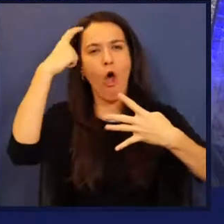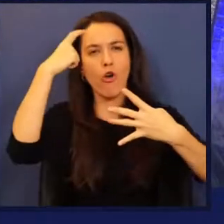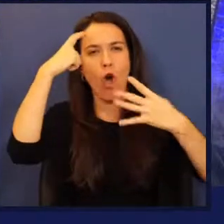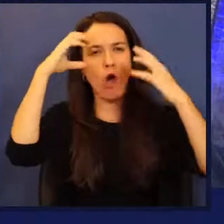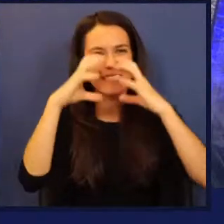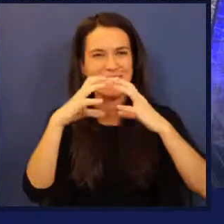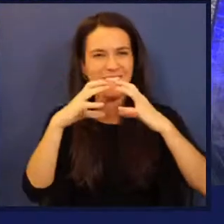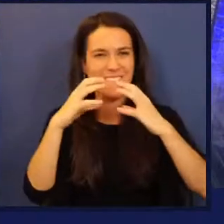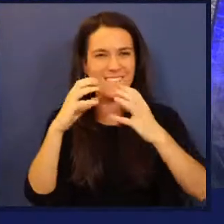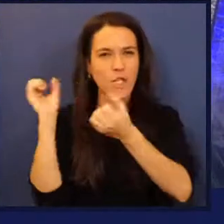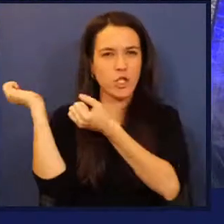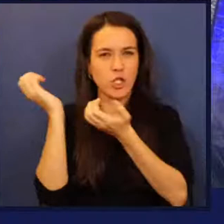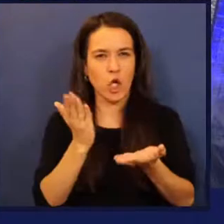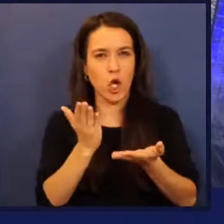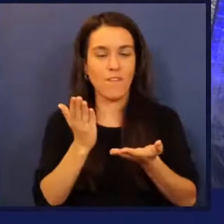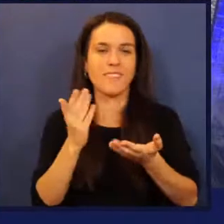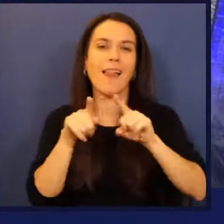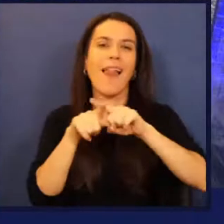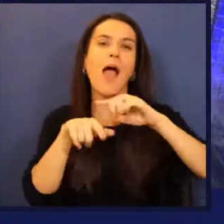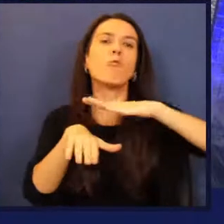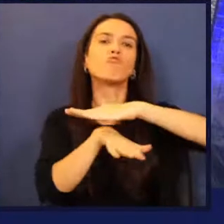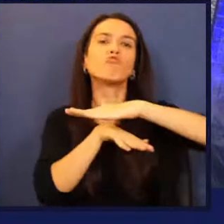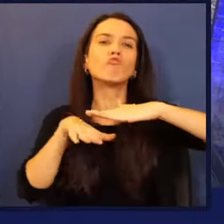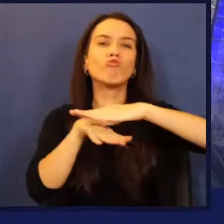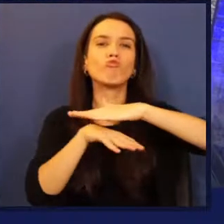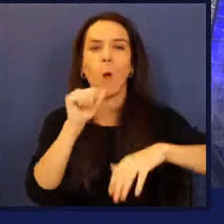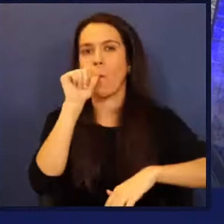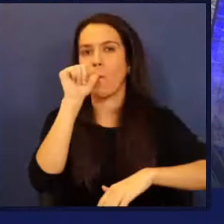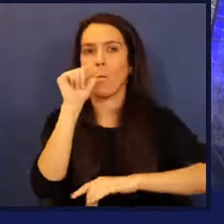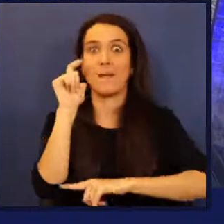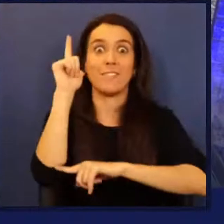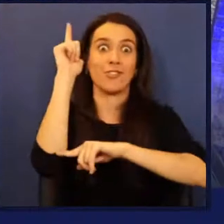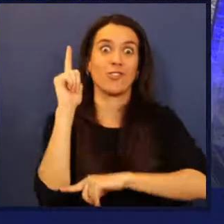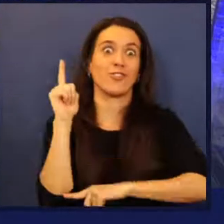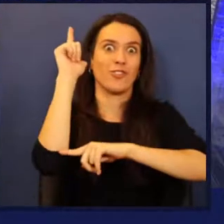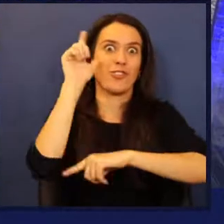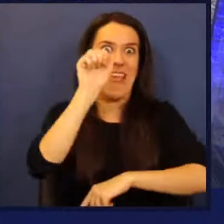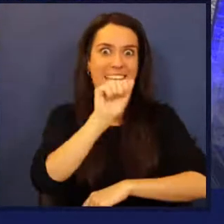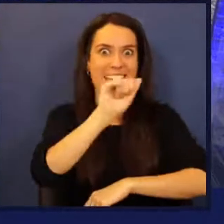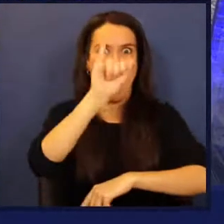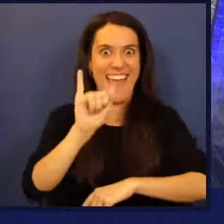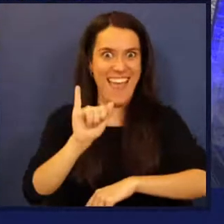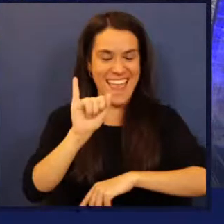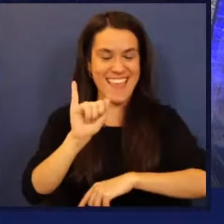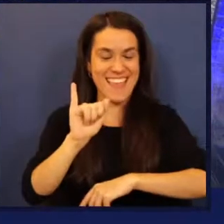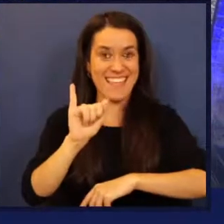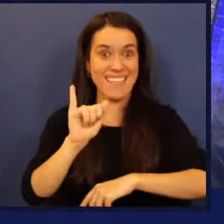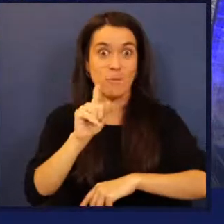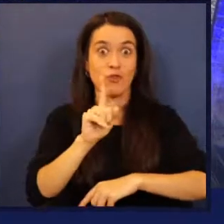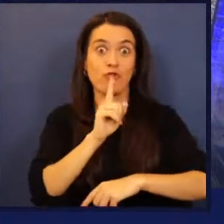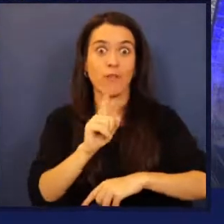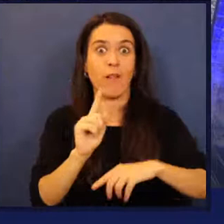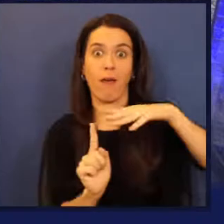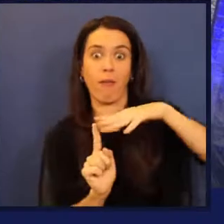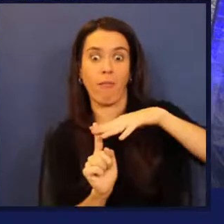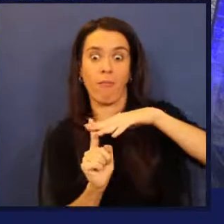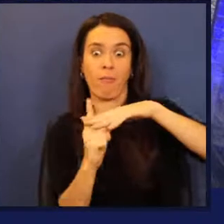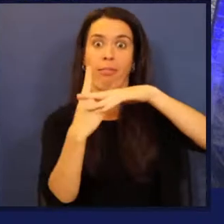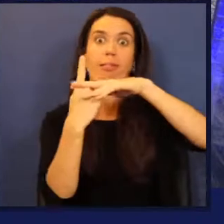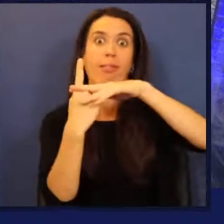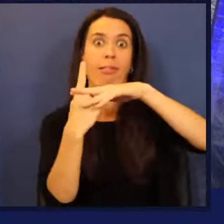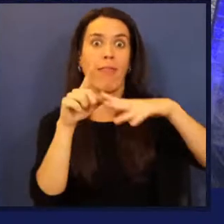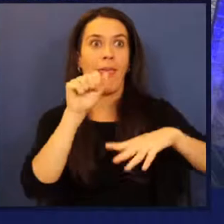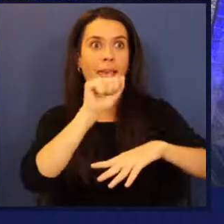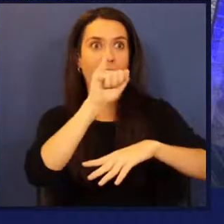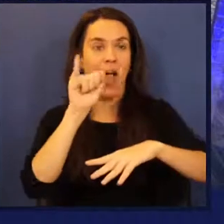AI to me. It's very interesting to start with, but it's also just the beginning of AI. And once you get